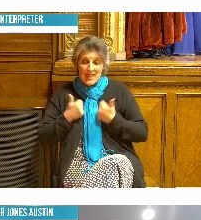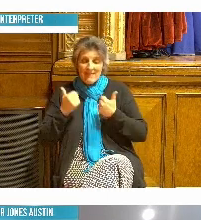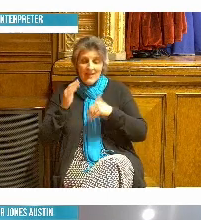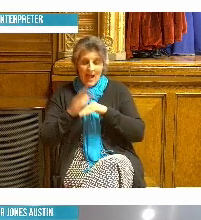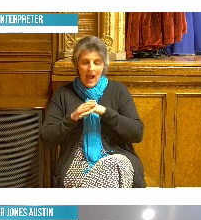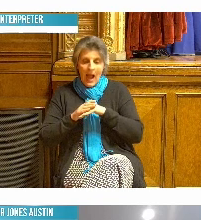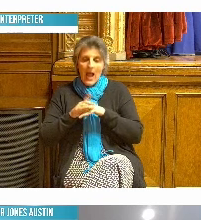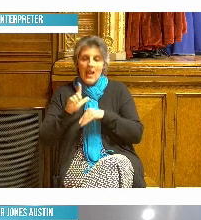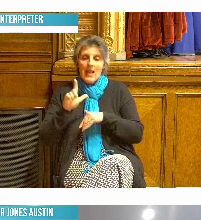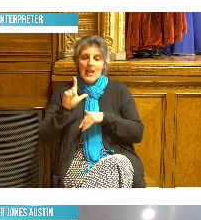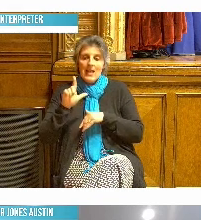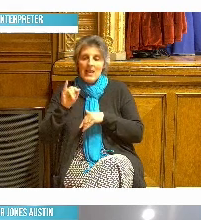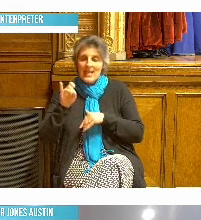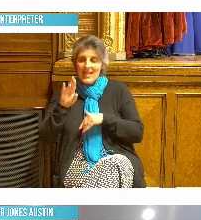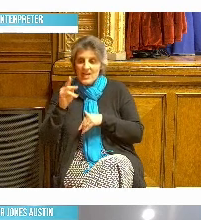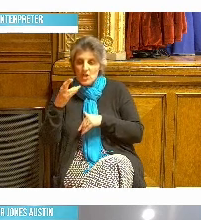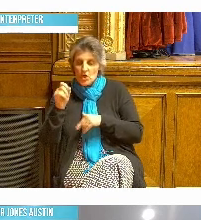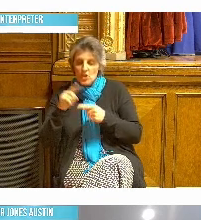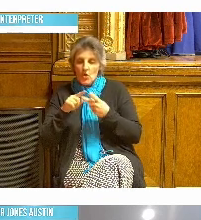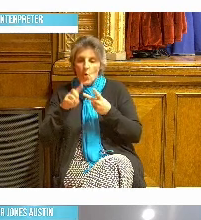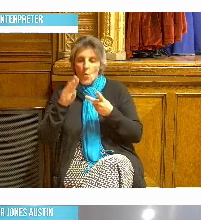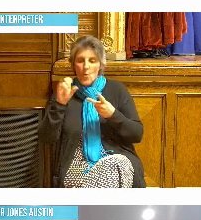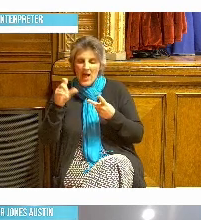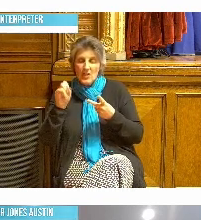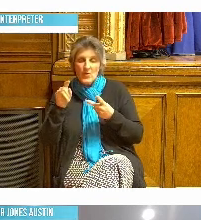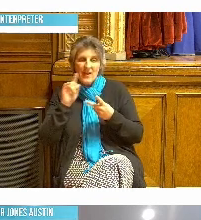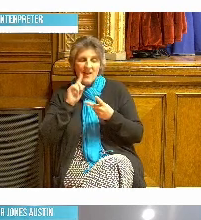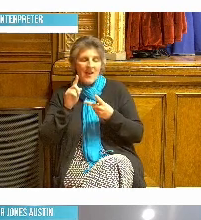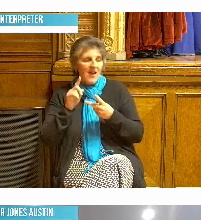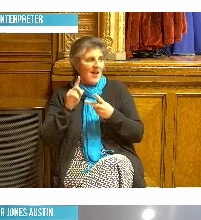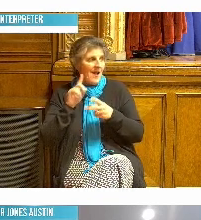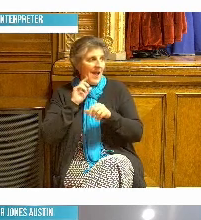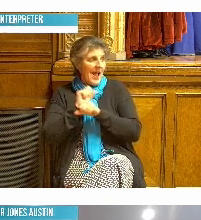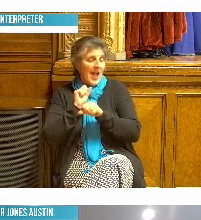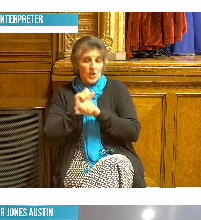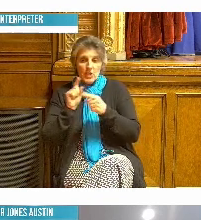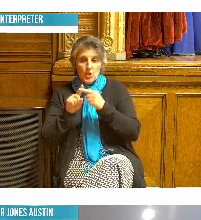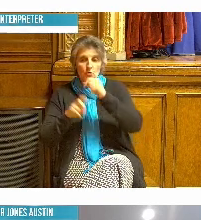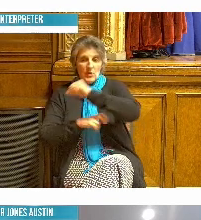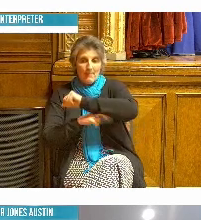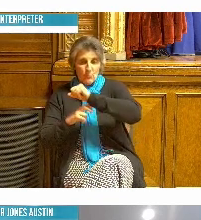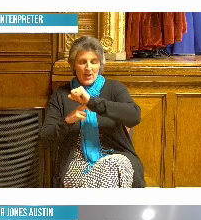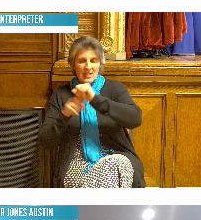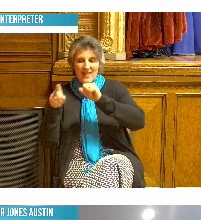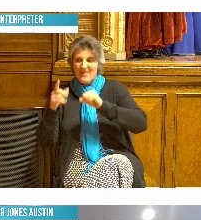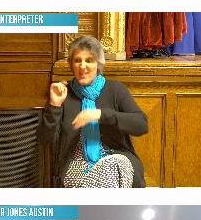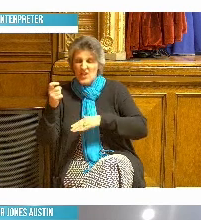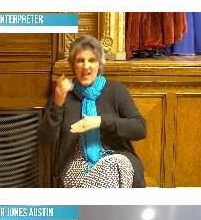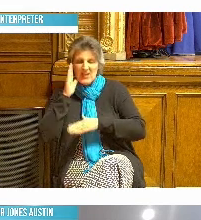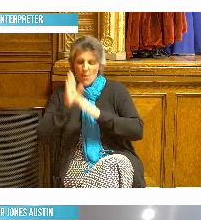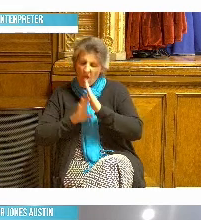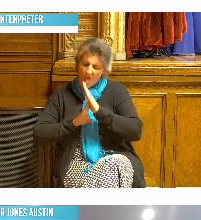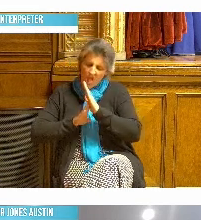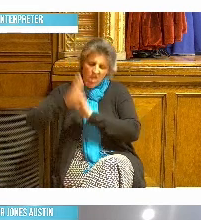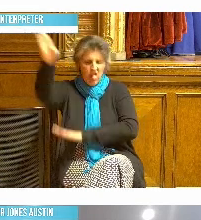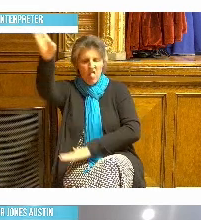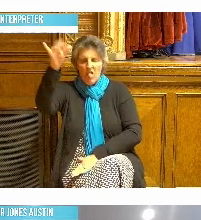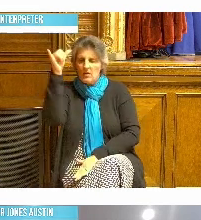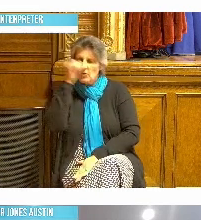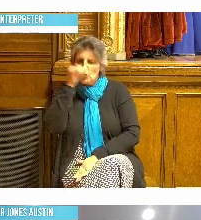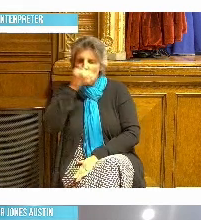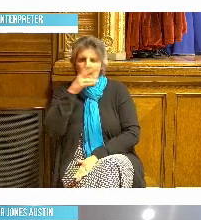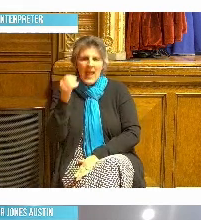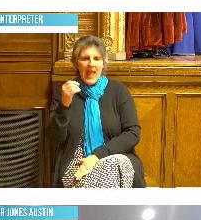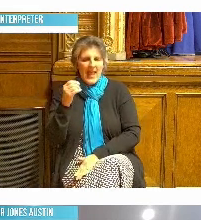on Lyndhurst, Wells Street, actually heading to the bridge, their taxes are going to go up stupid.